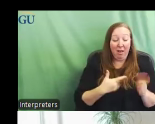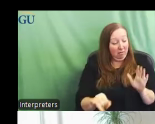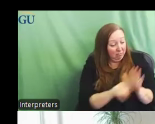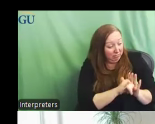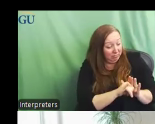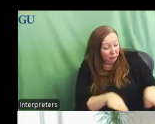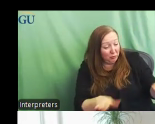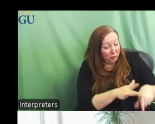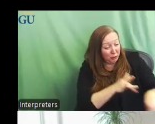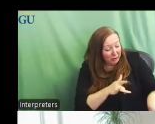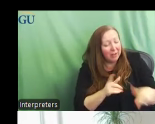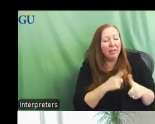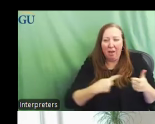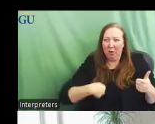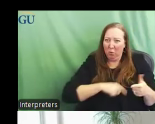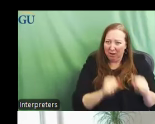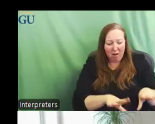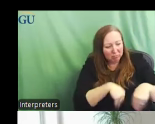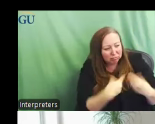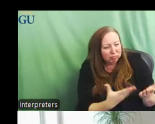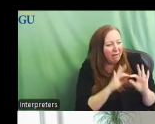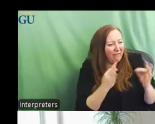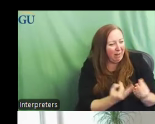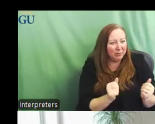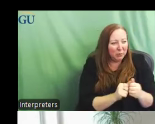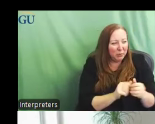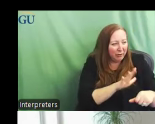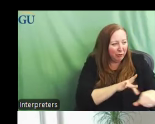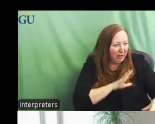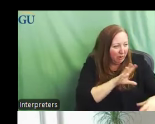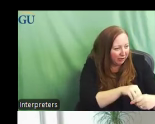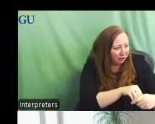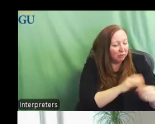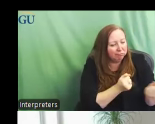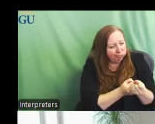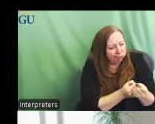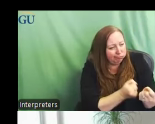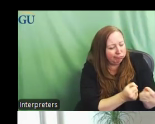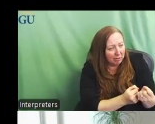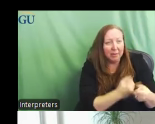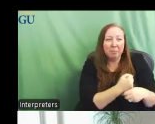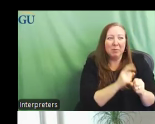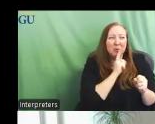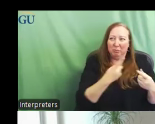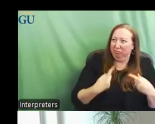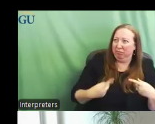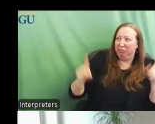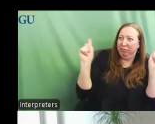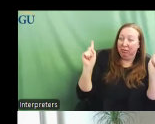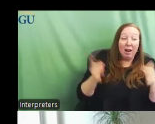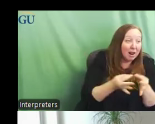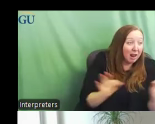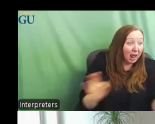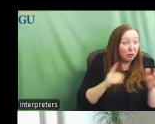can provide families with intervention that will support developmental outcomes across language and all of